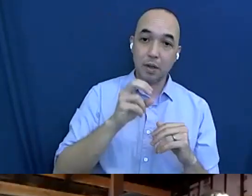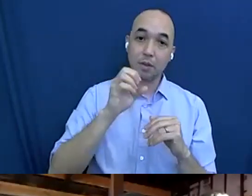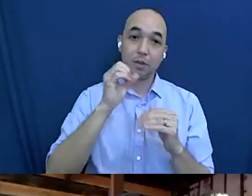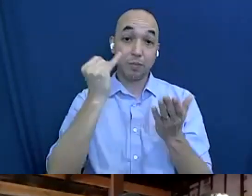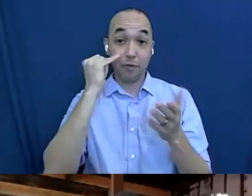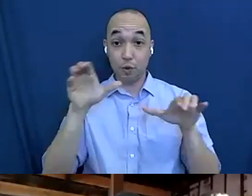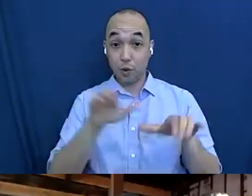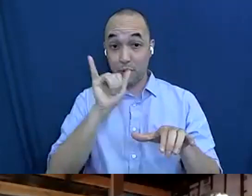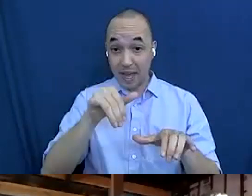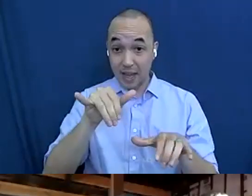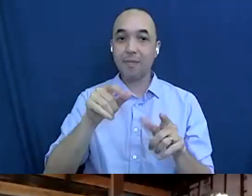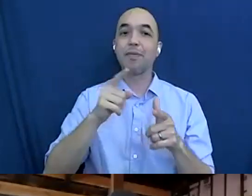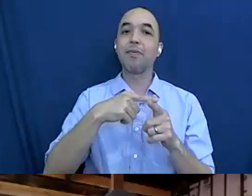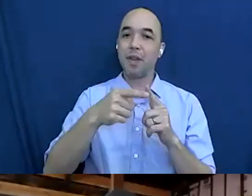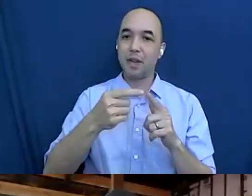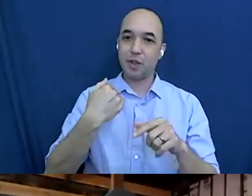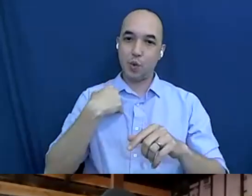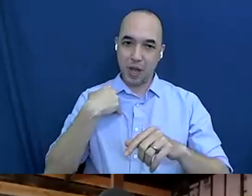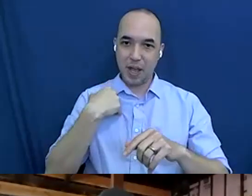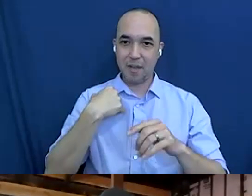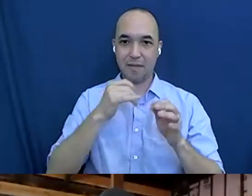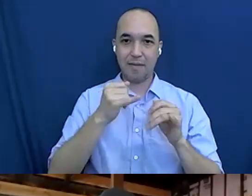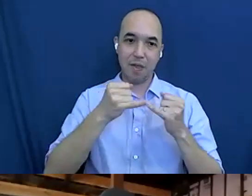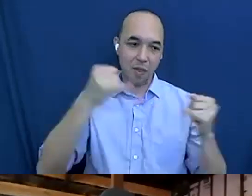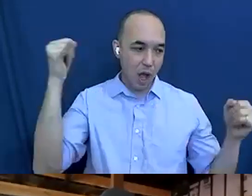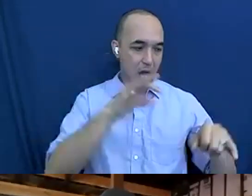just stay hunting, just to keep them sharp every so often.